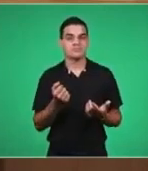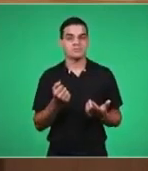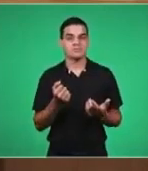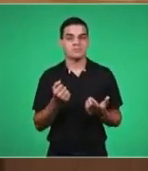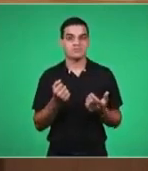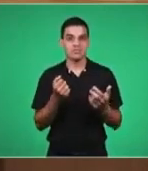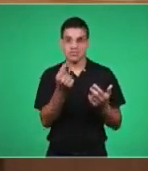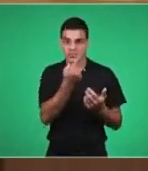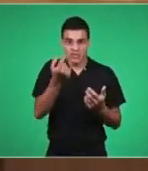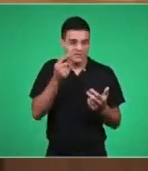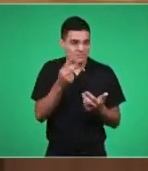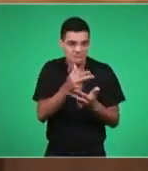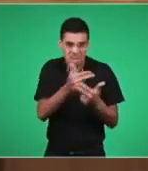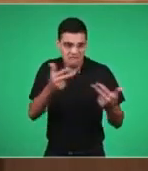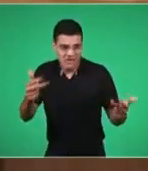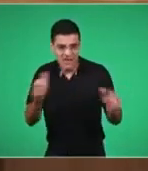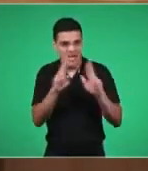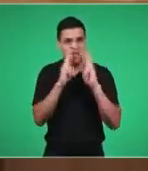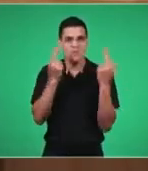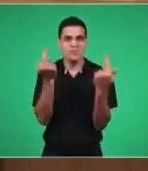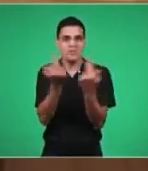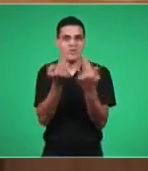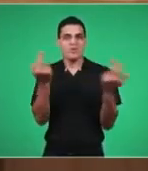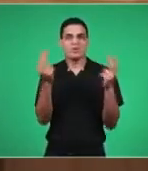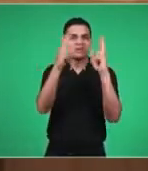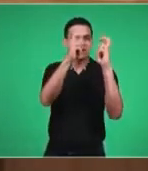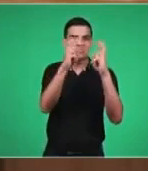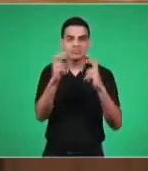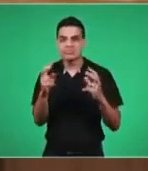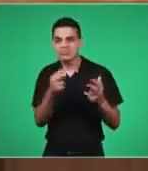rushing and for quickness.